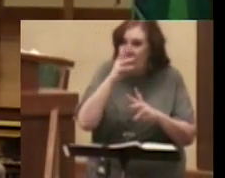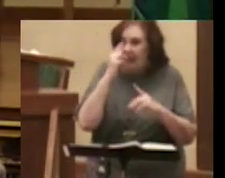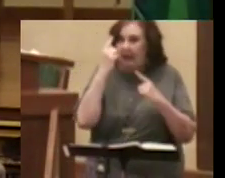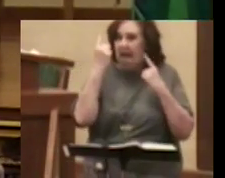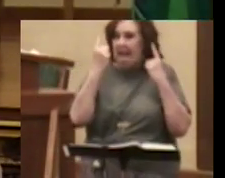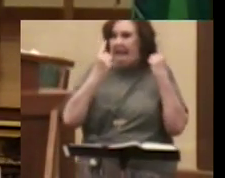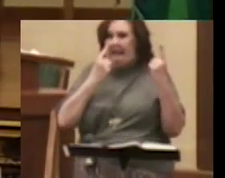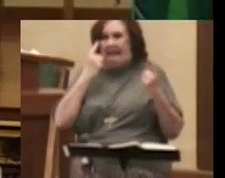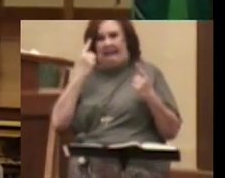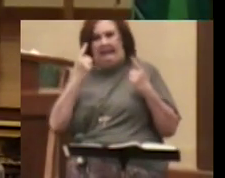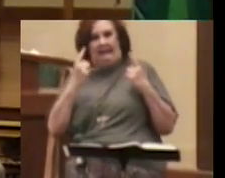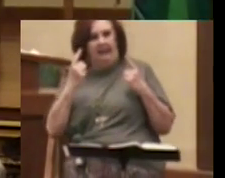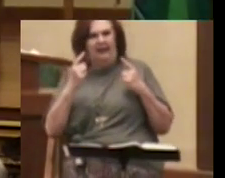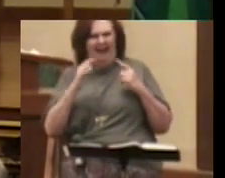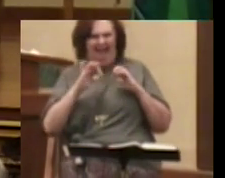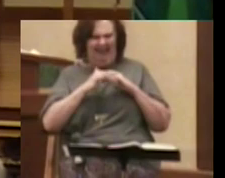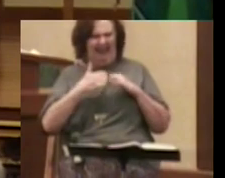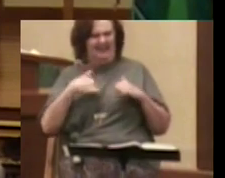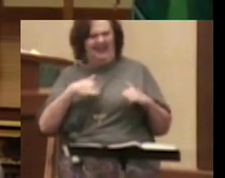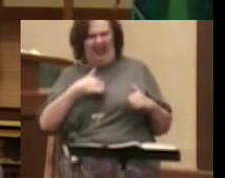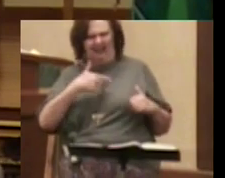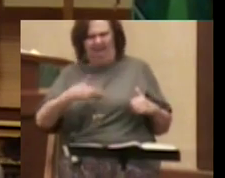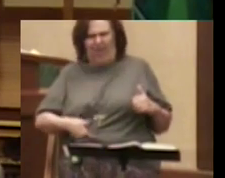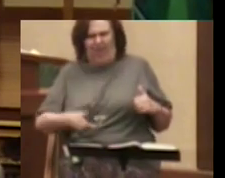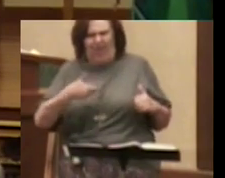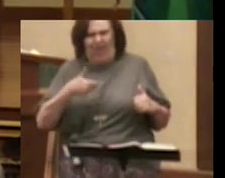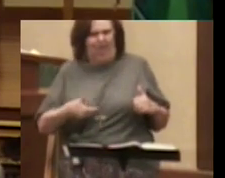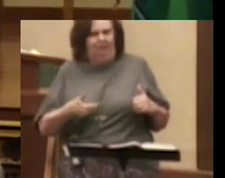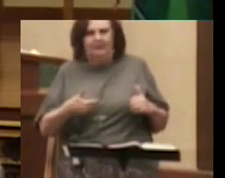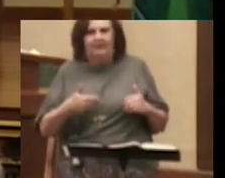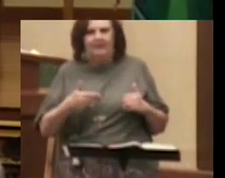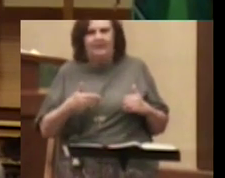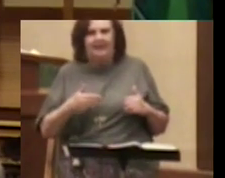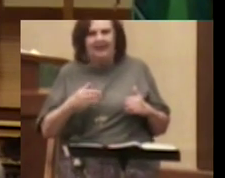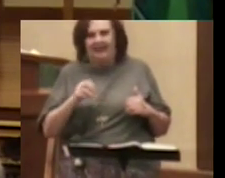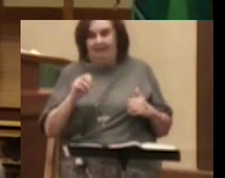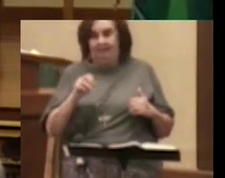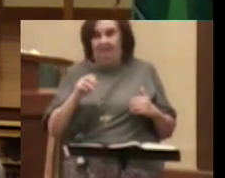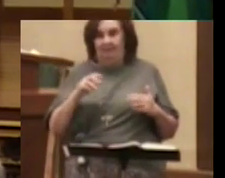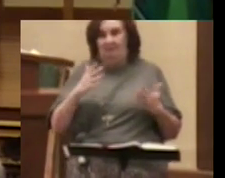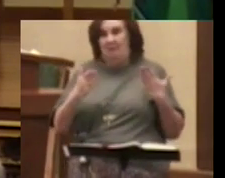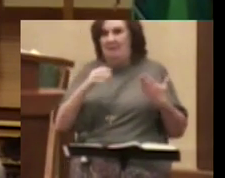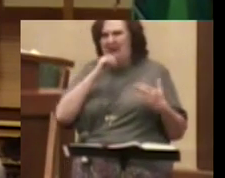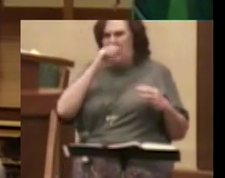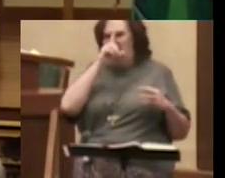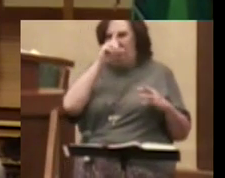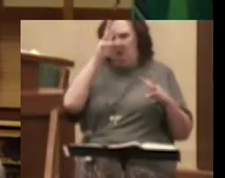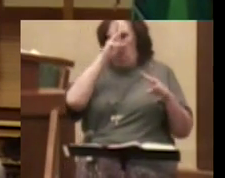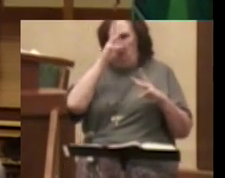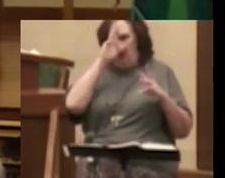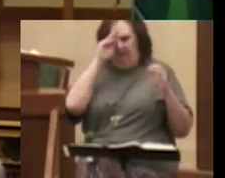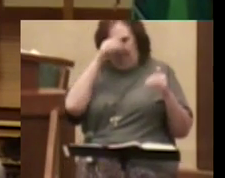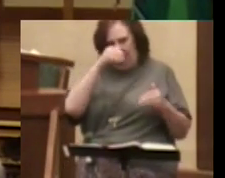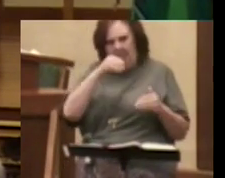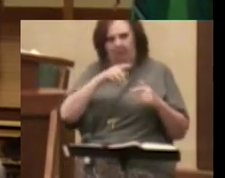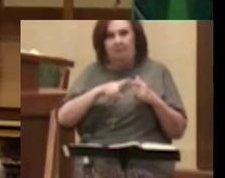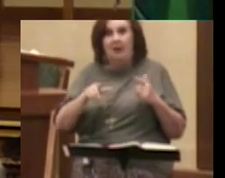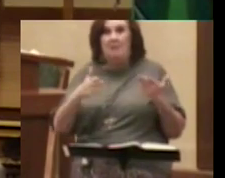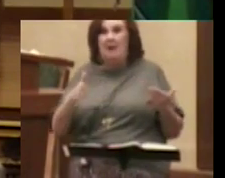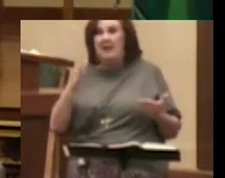It's just part of how we are built, even if we aren't a worrywart. Sometimes it is the worry of an